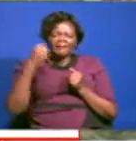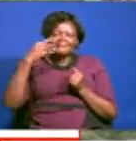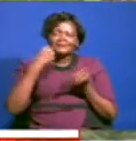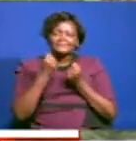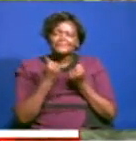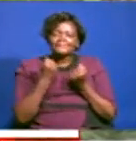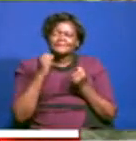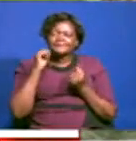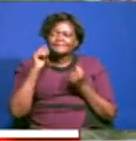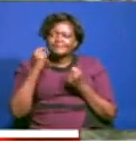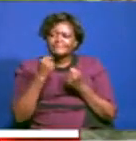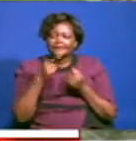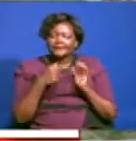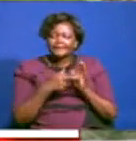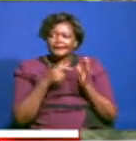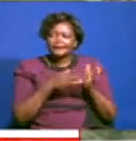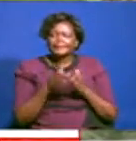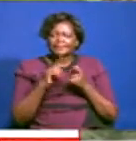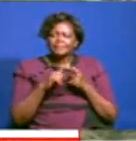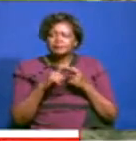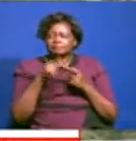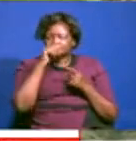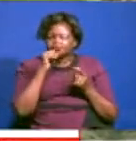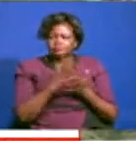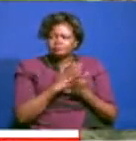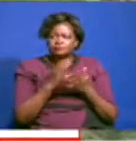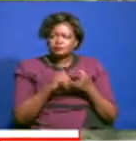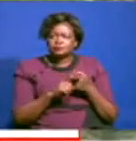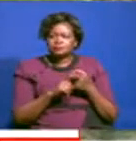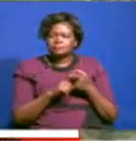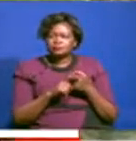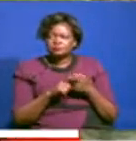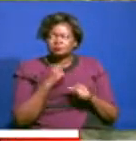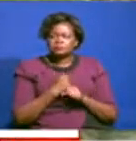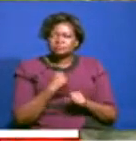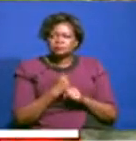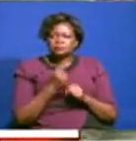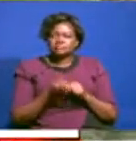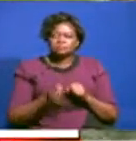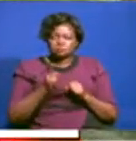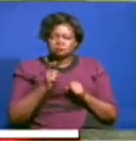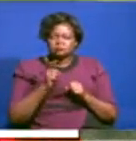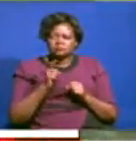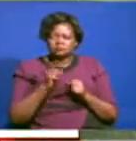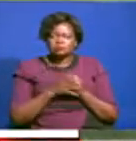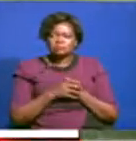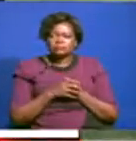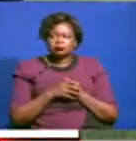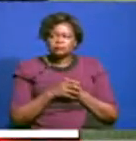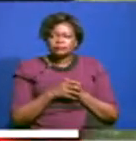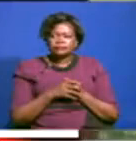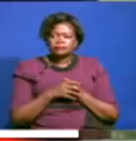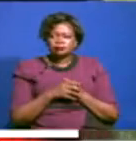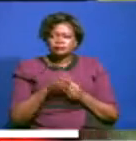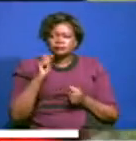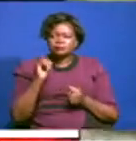country. This presents an opportunity for the private sector to actually work at increasing its uptake. Ali,